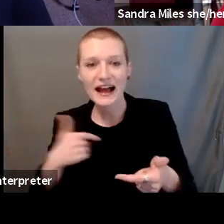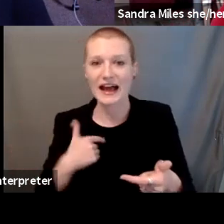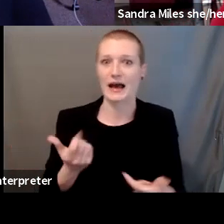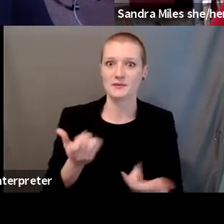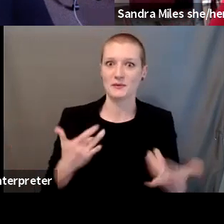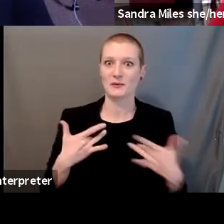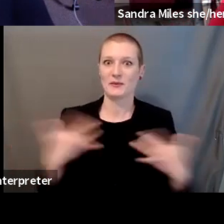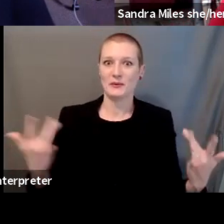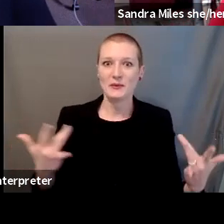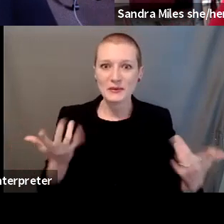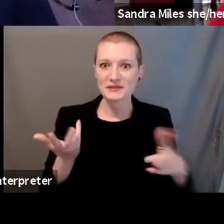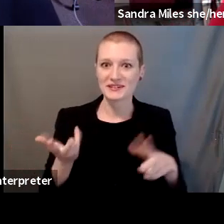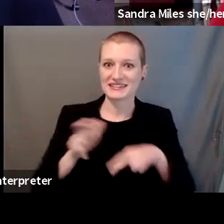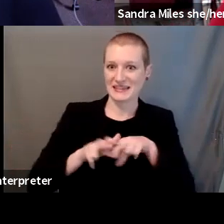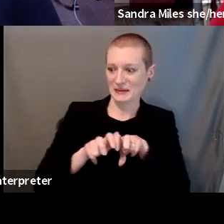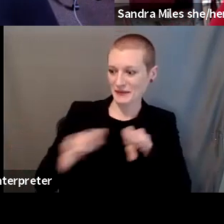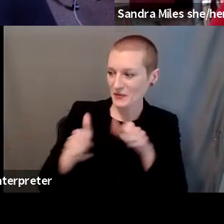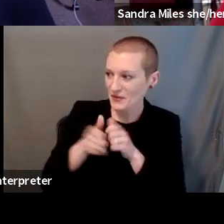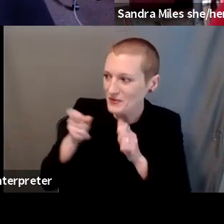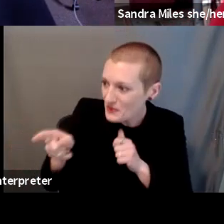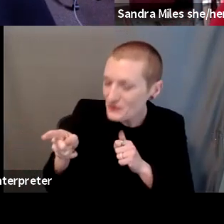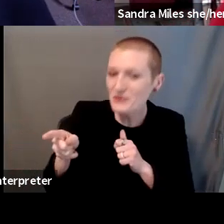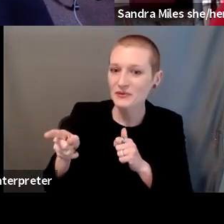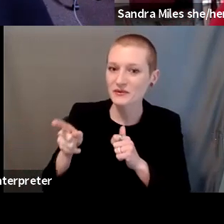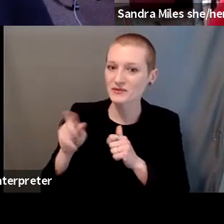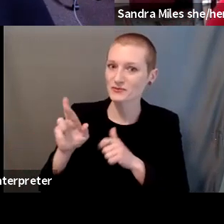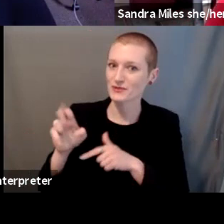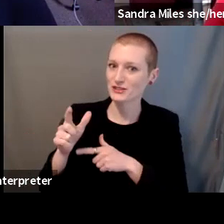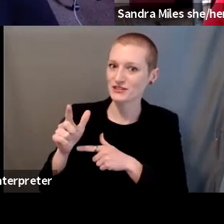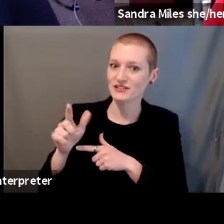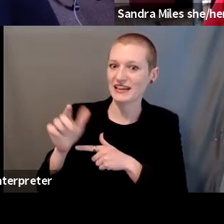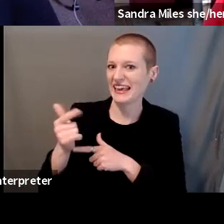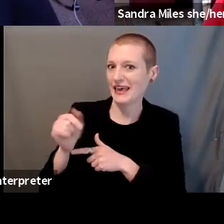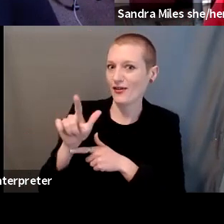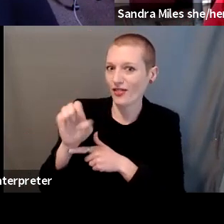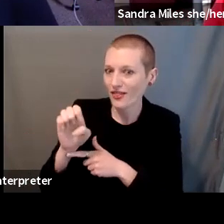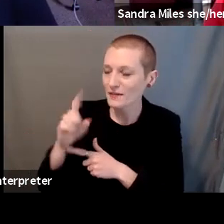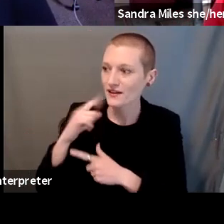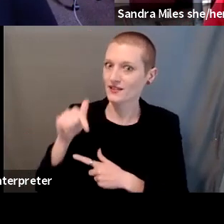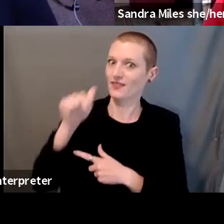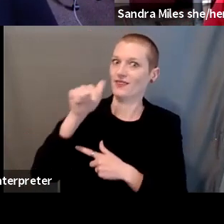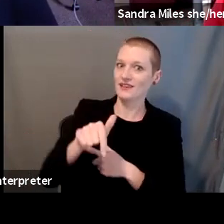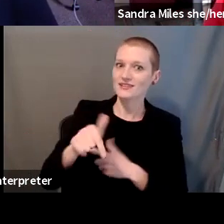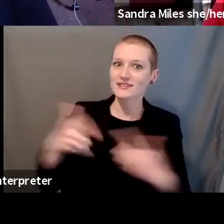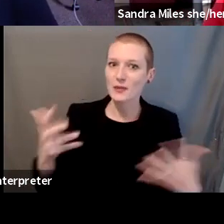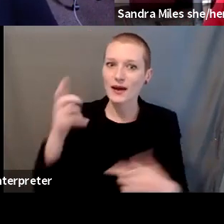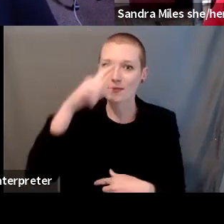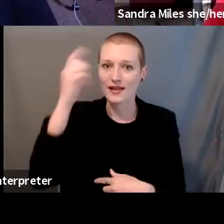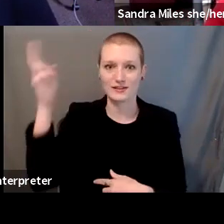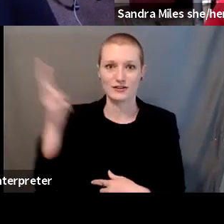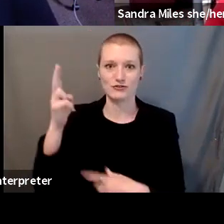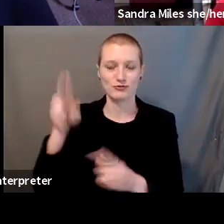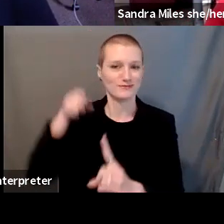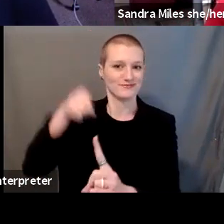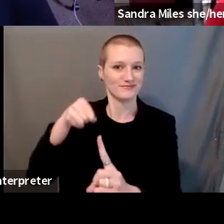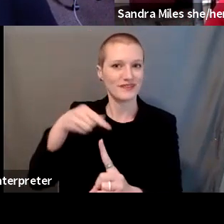excited to be actually on this panel with you because this is what Black history should be about. You know, I'm a not so young, Rory